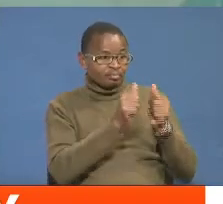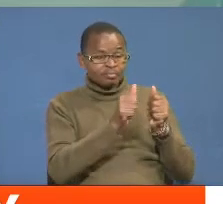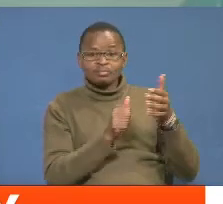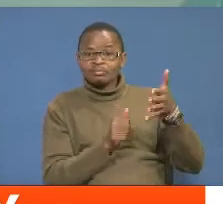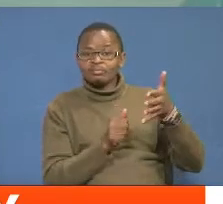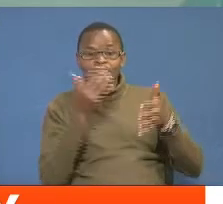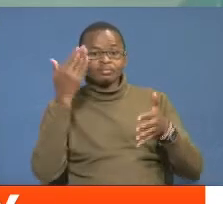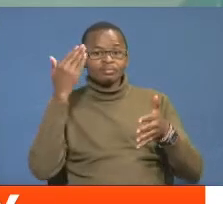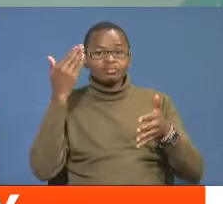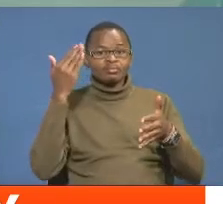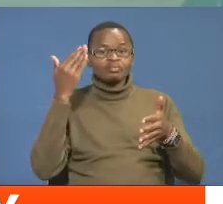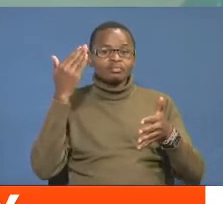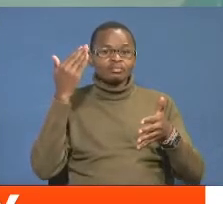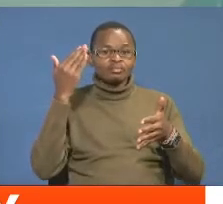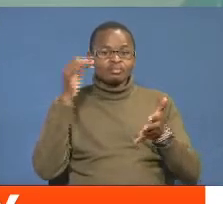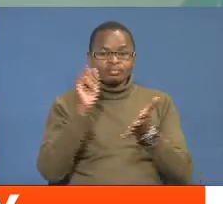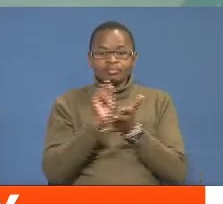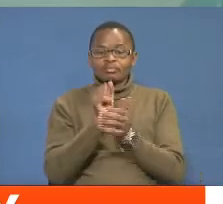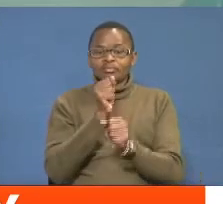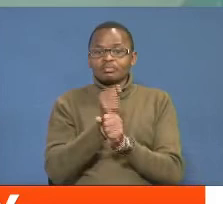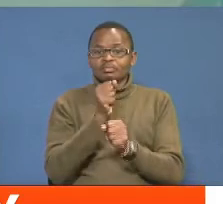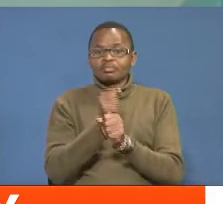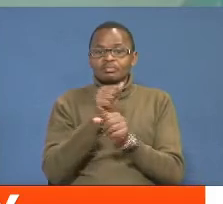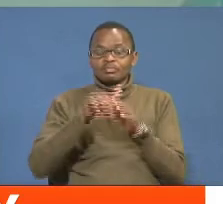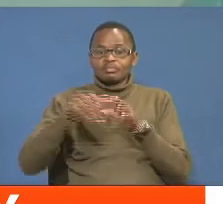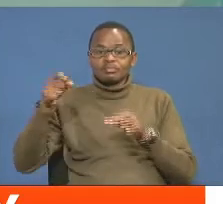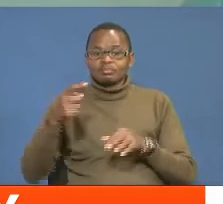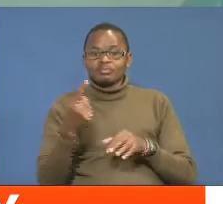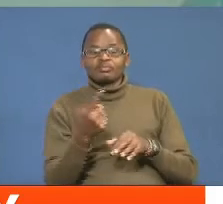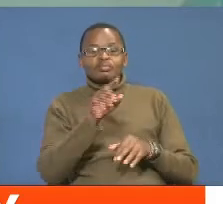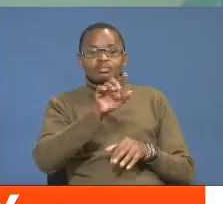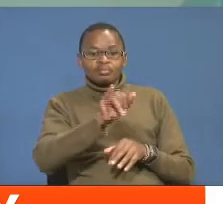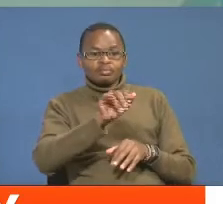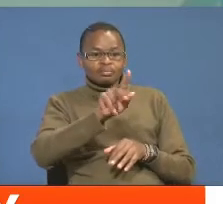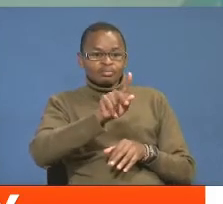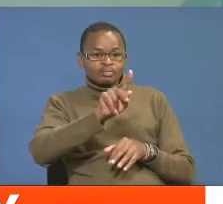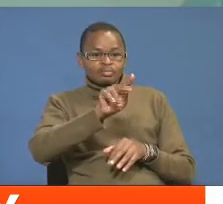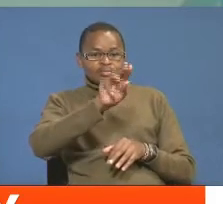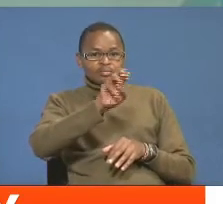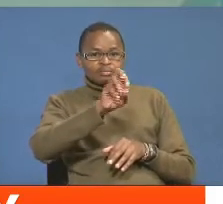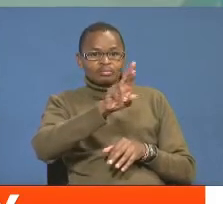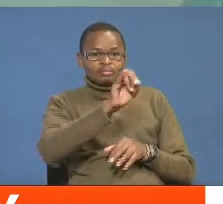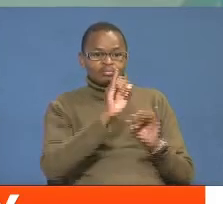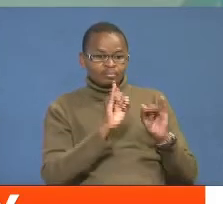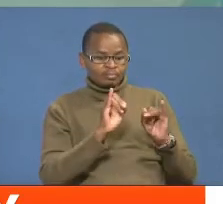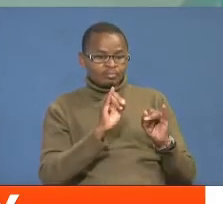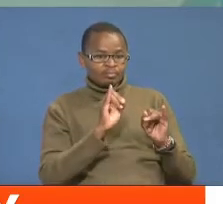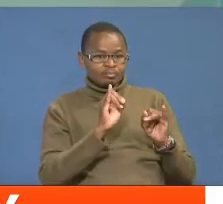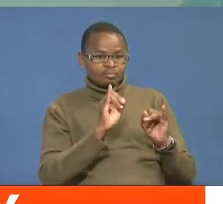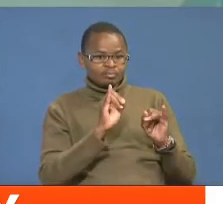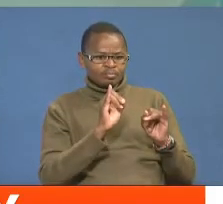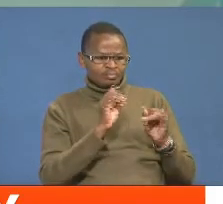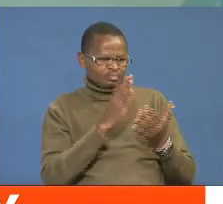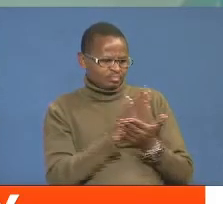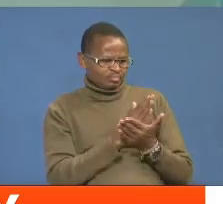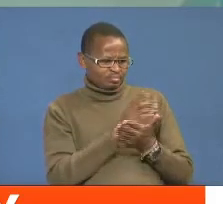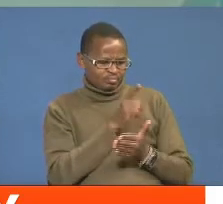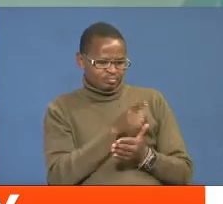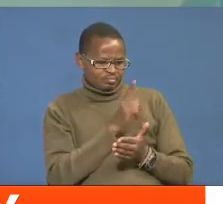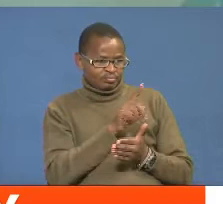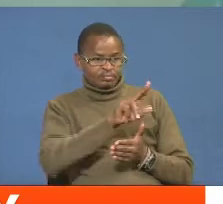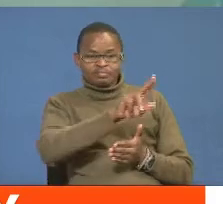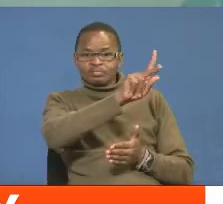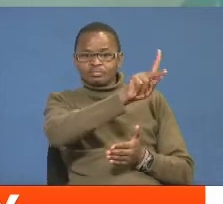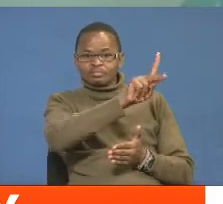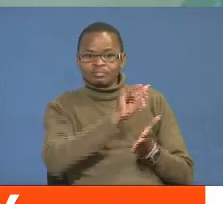here. The last sequencing that was done in January by Cambridge Cliffy. So right now, we are not really sure. Is this the